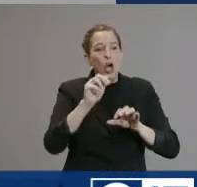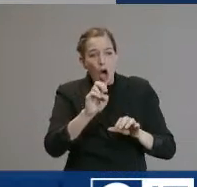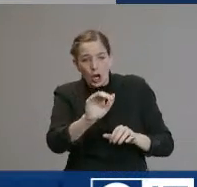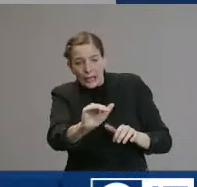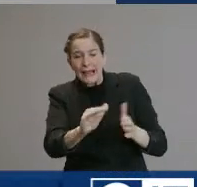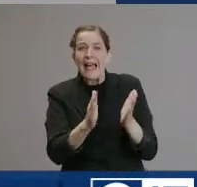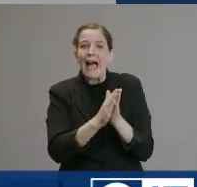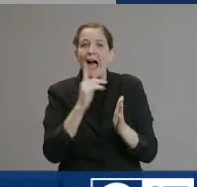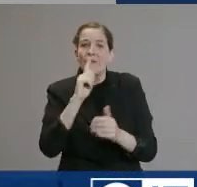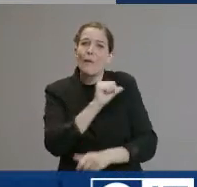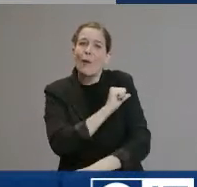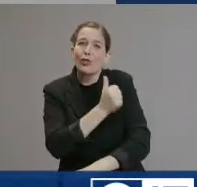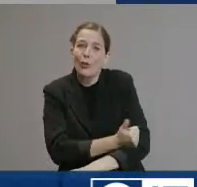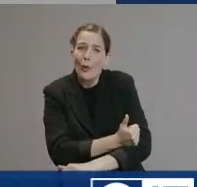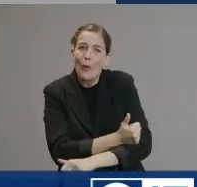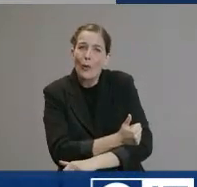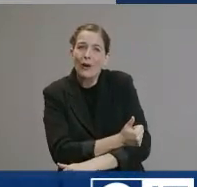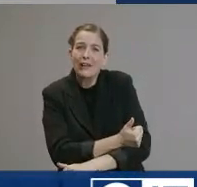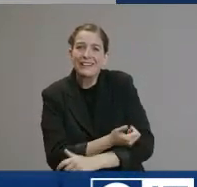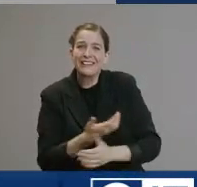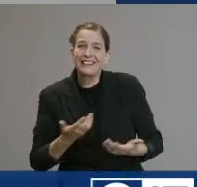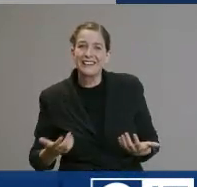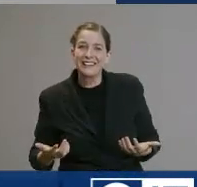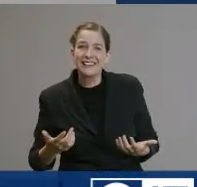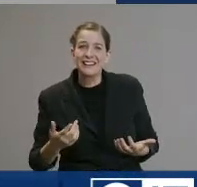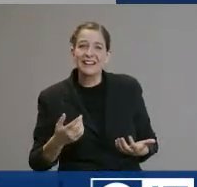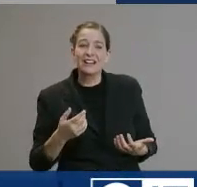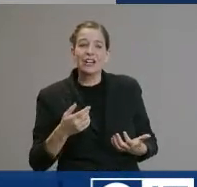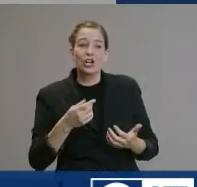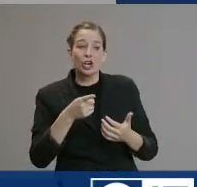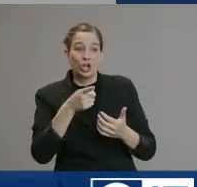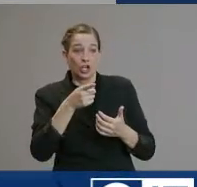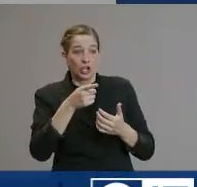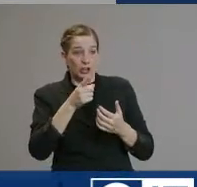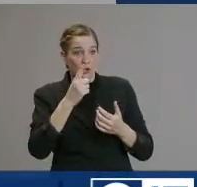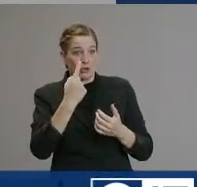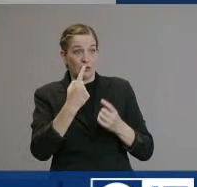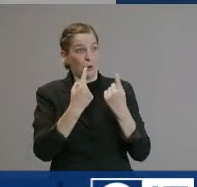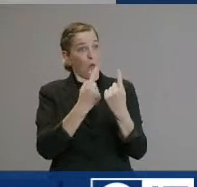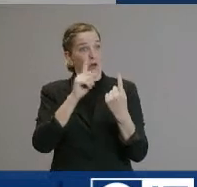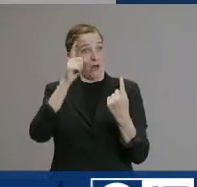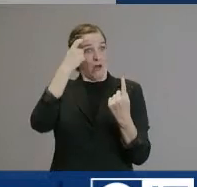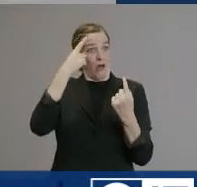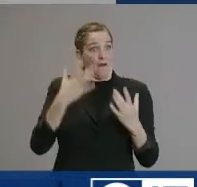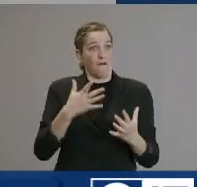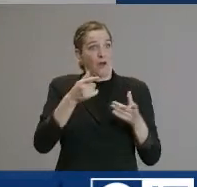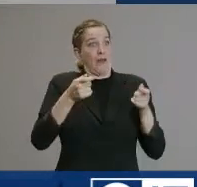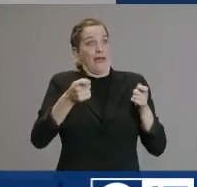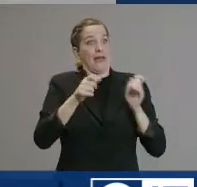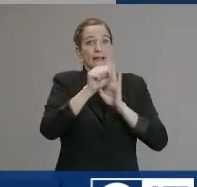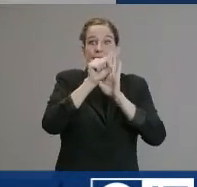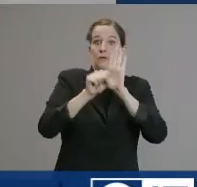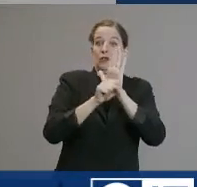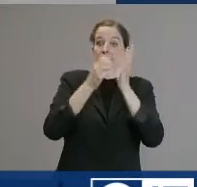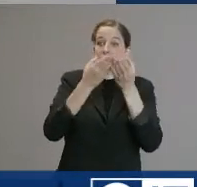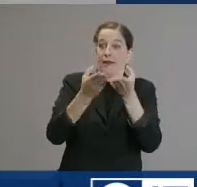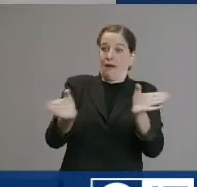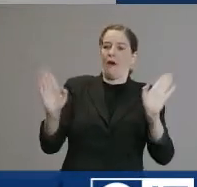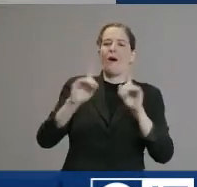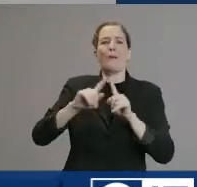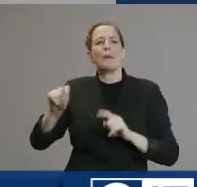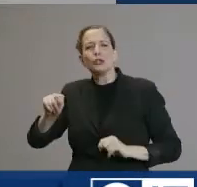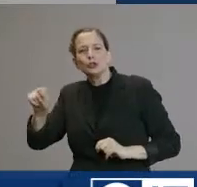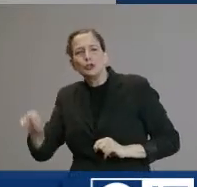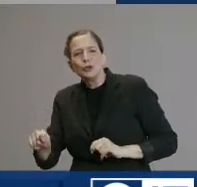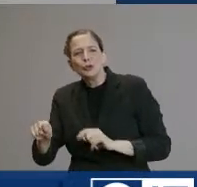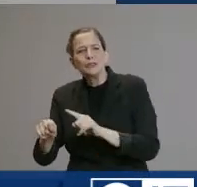level, but I don't think that people in Yuma, Tucson, a variety of places around the state would agree with that. Do you want to talk about it from a